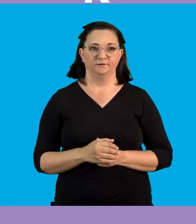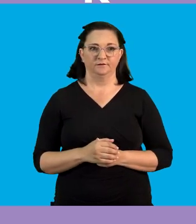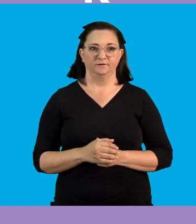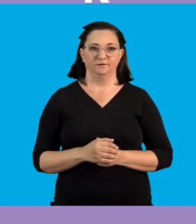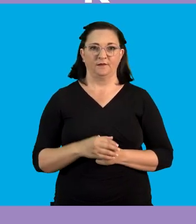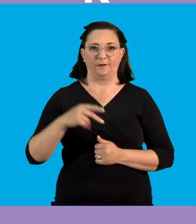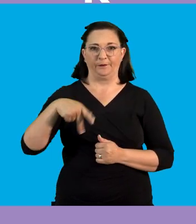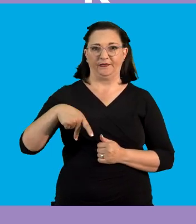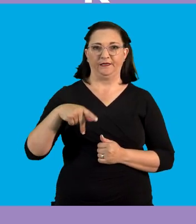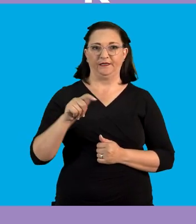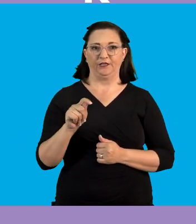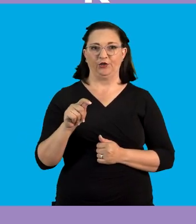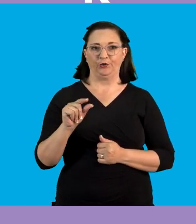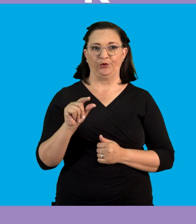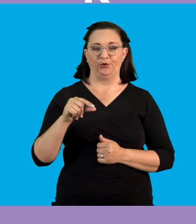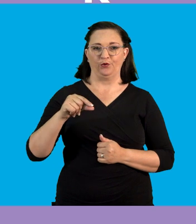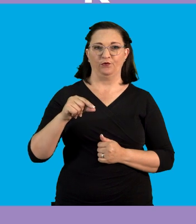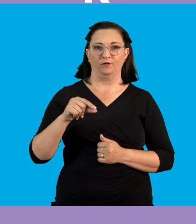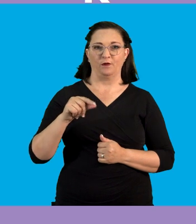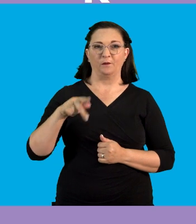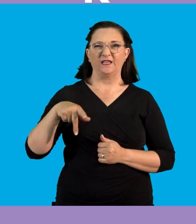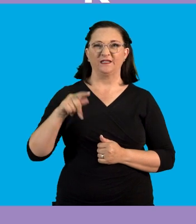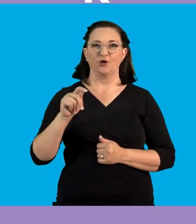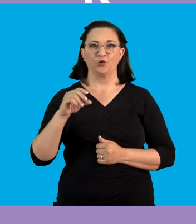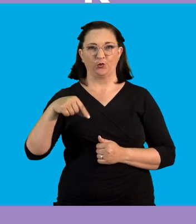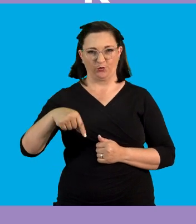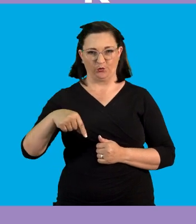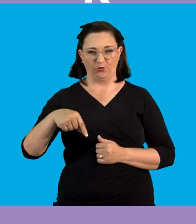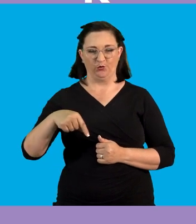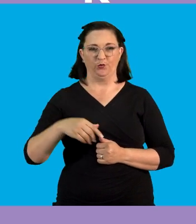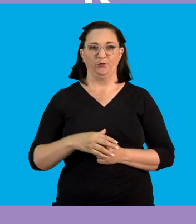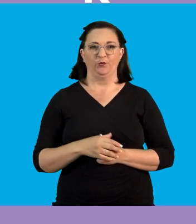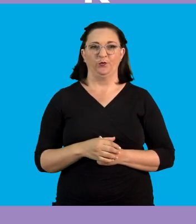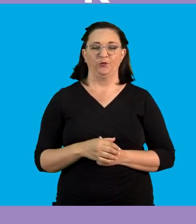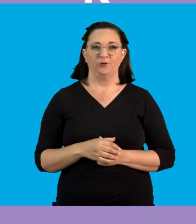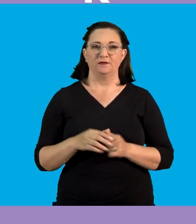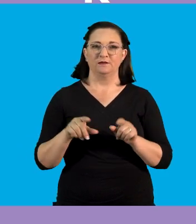PTQ and triangle